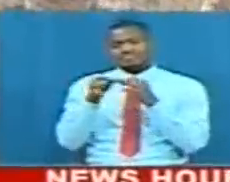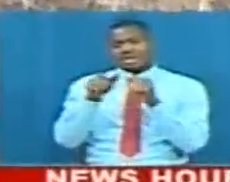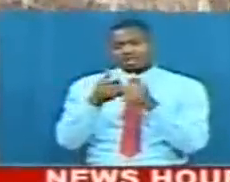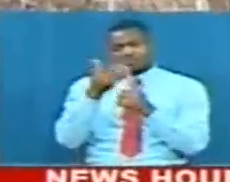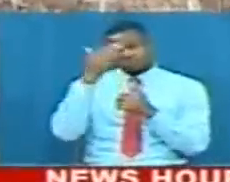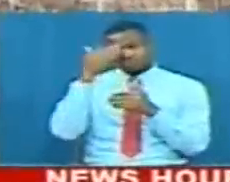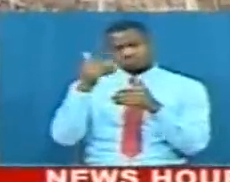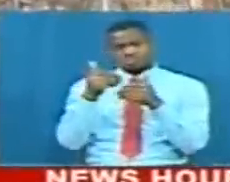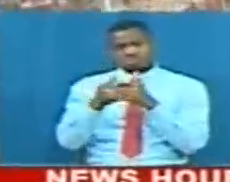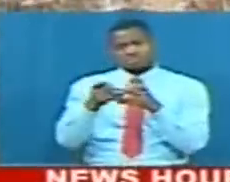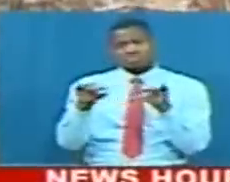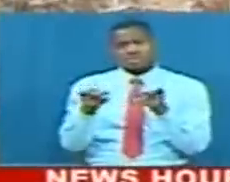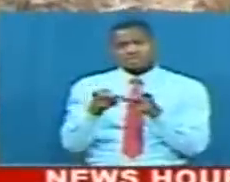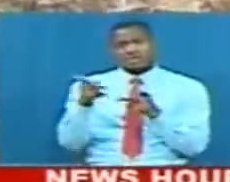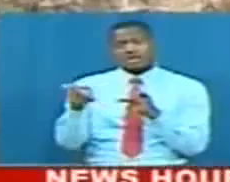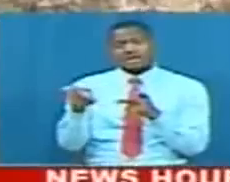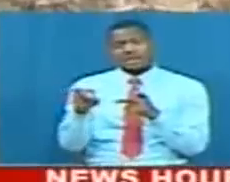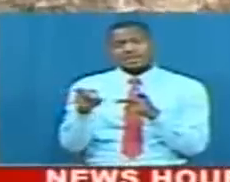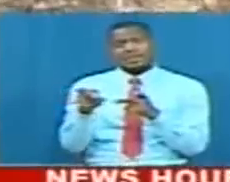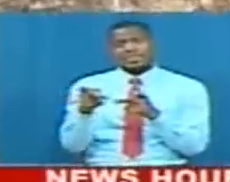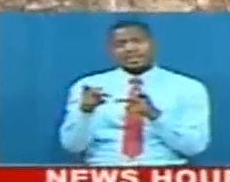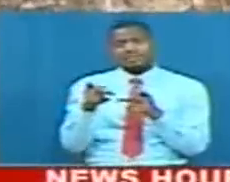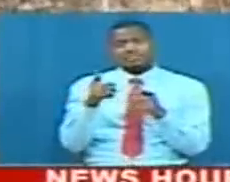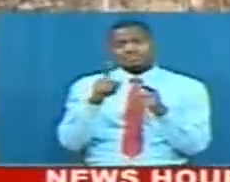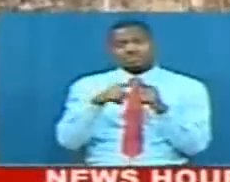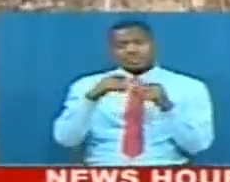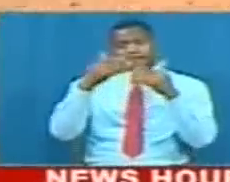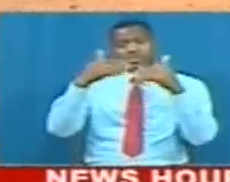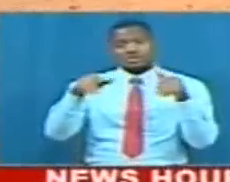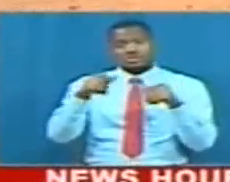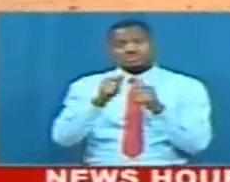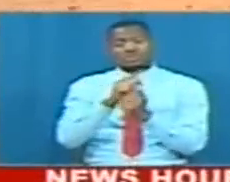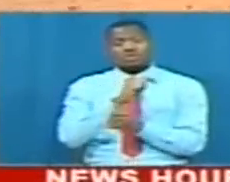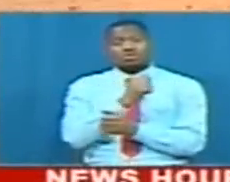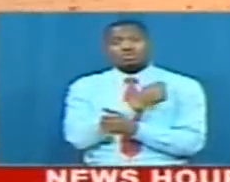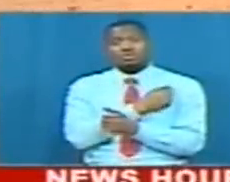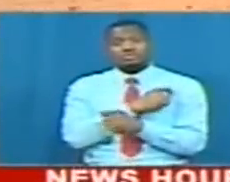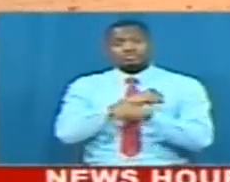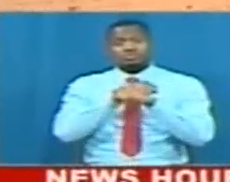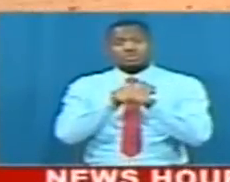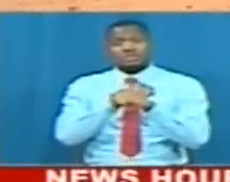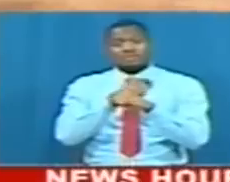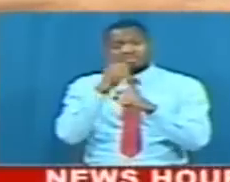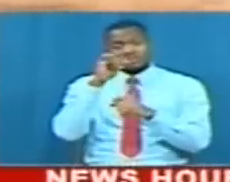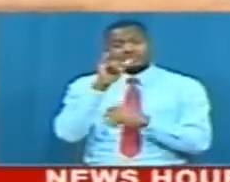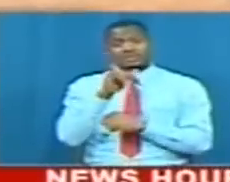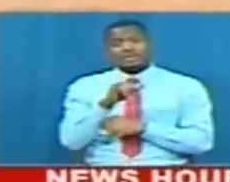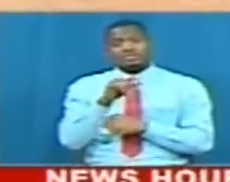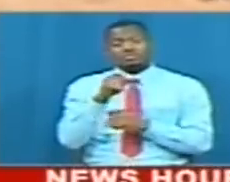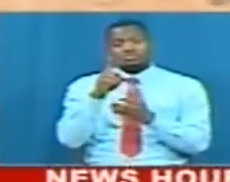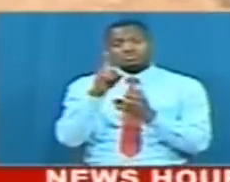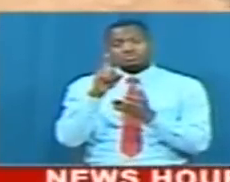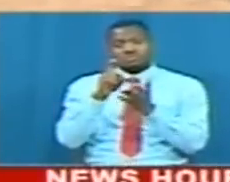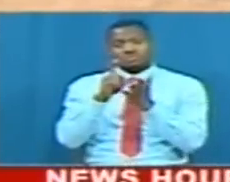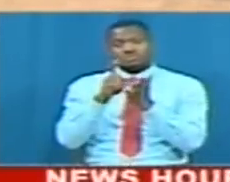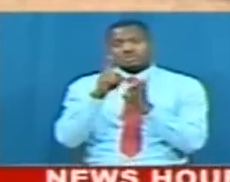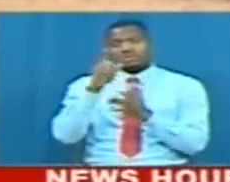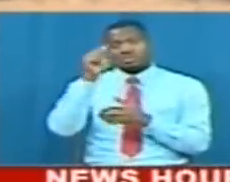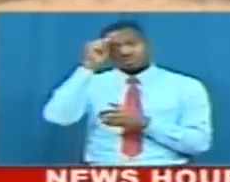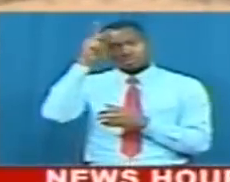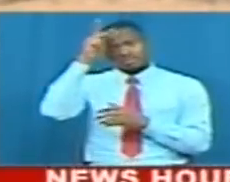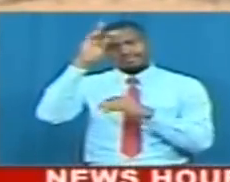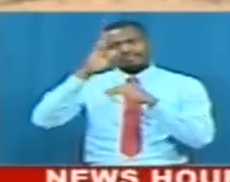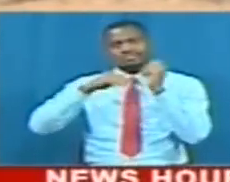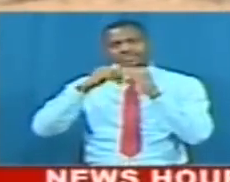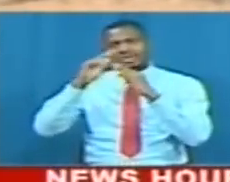that knowing how close the residency at the escarpment was to the border with Togo and security implications, Dr. Nkrumah also